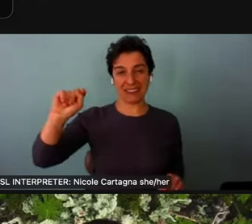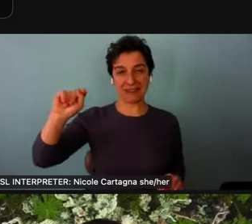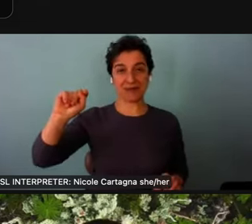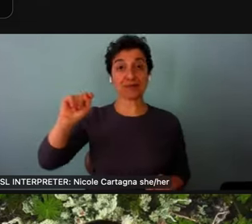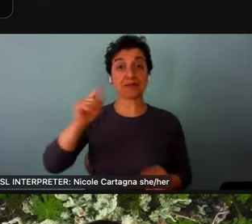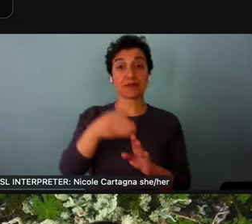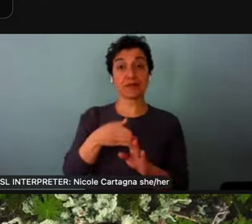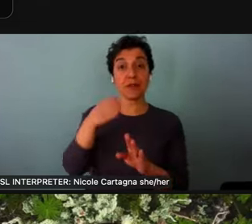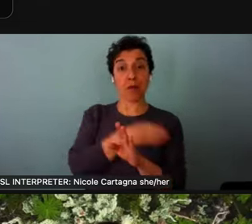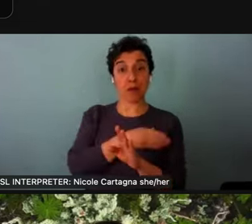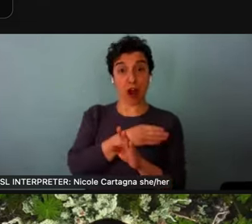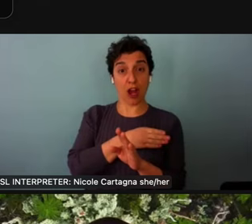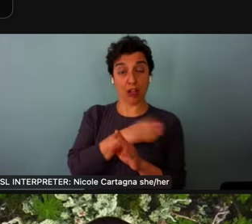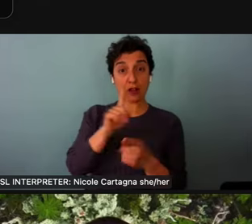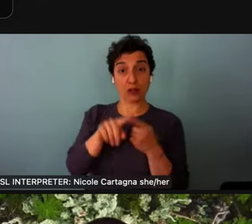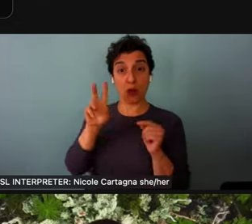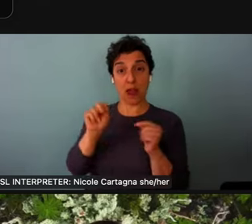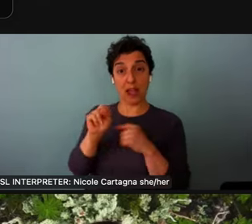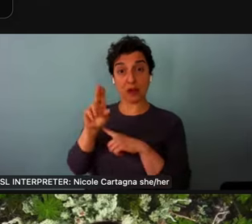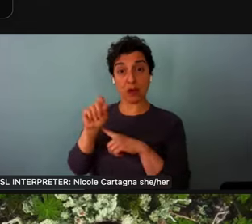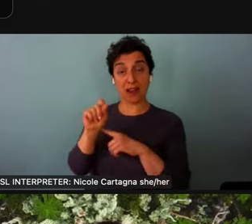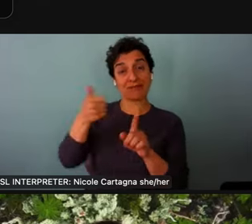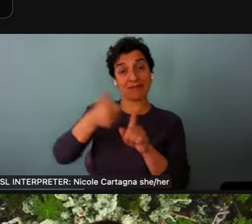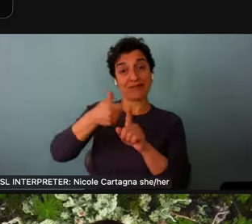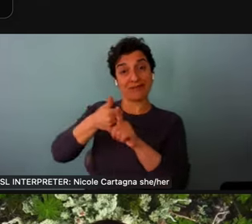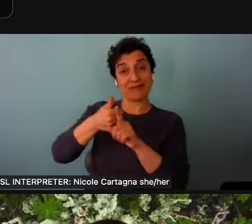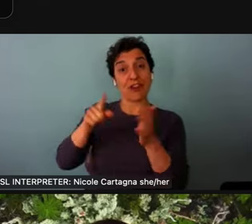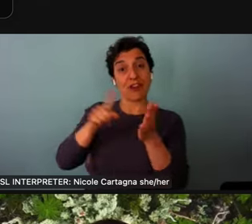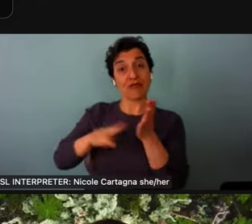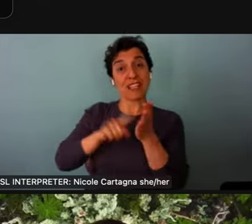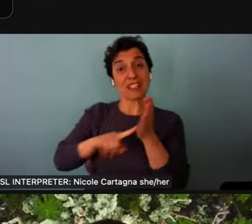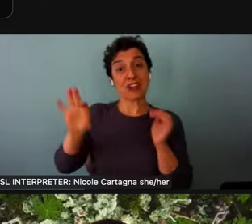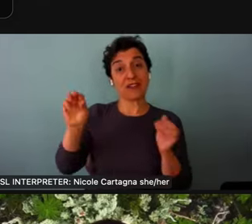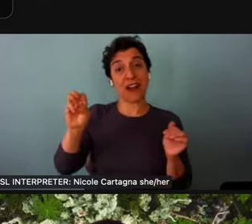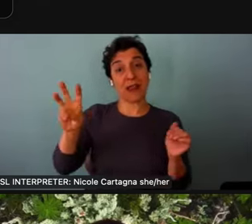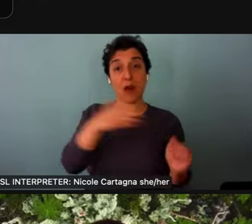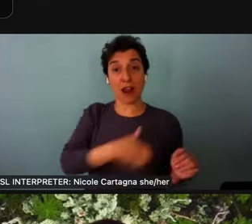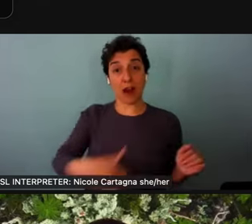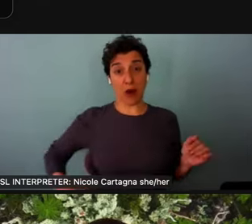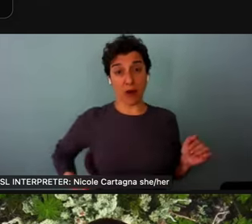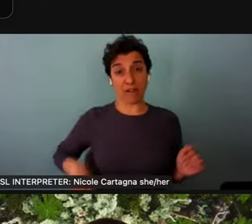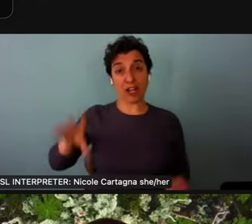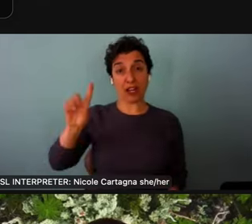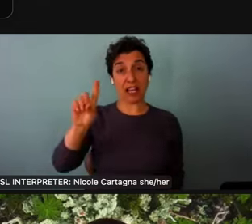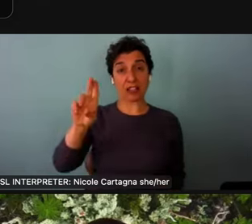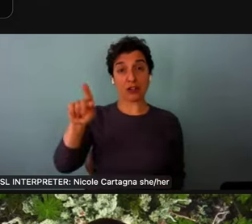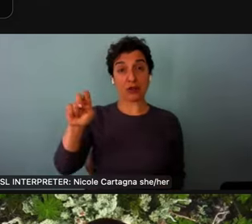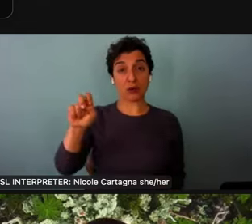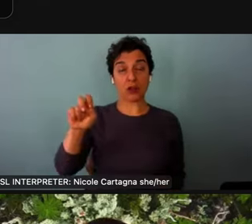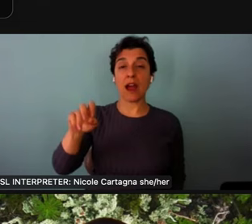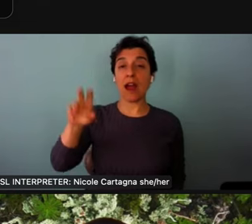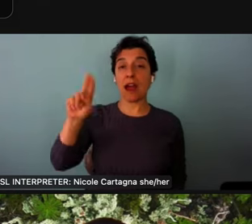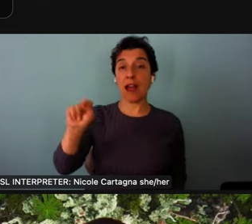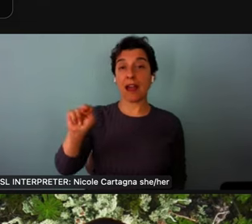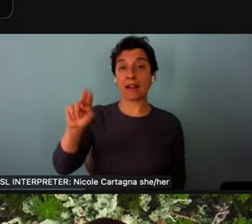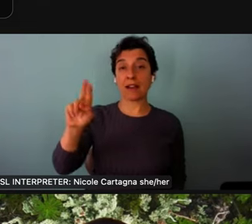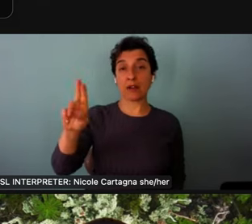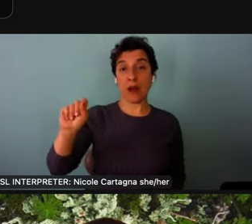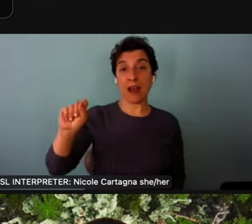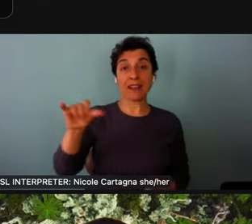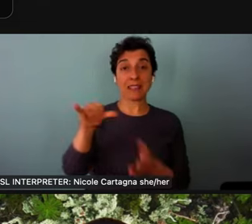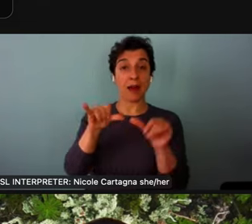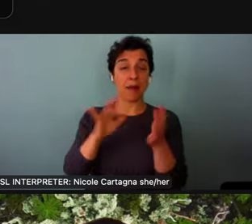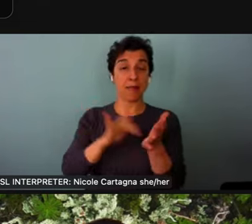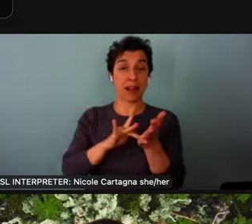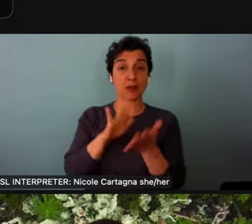Prior to NUS, Thomas was a research fellow at Harvard University and Duke NUS Medical School. Thomas